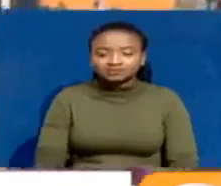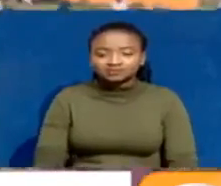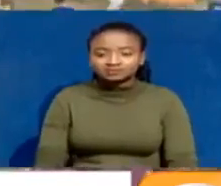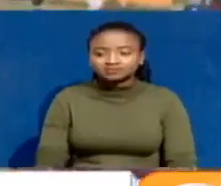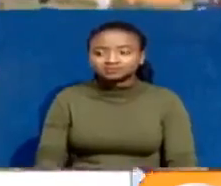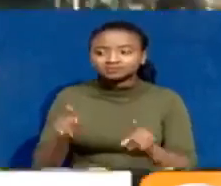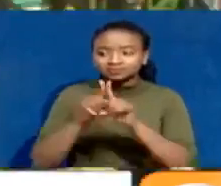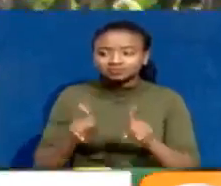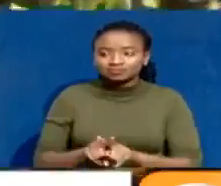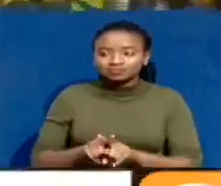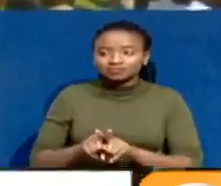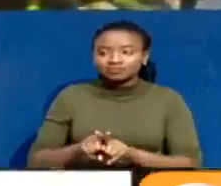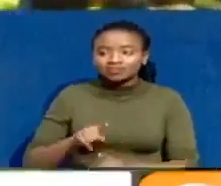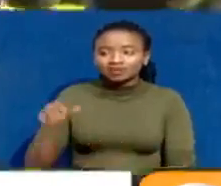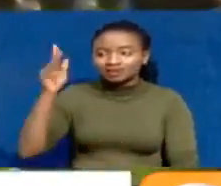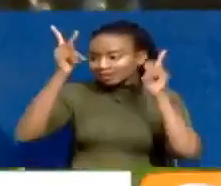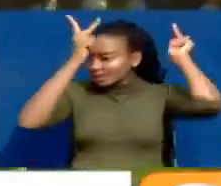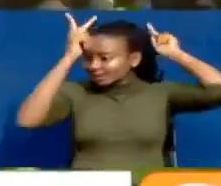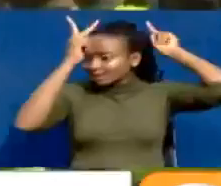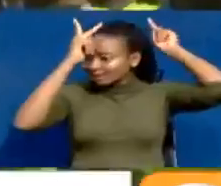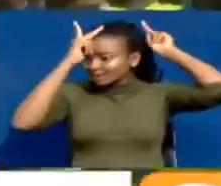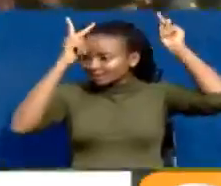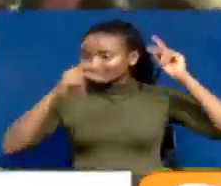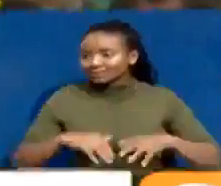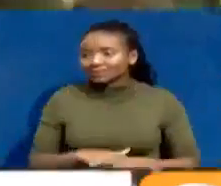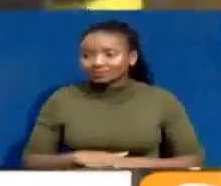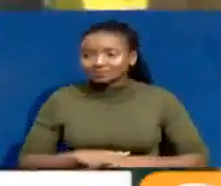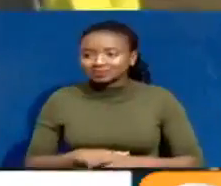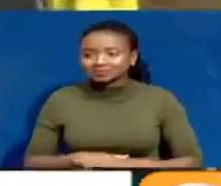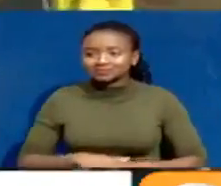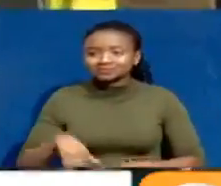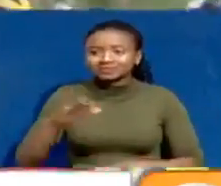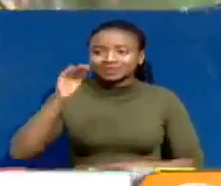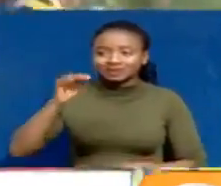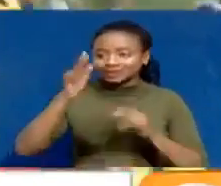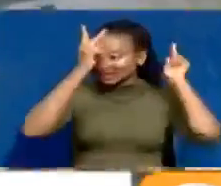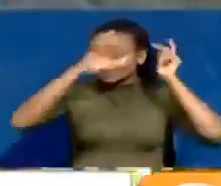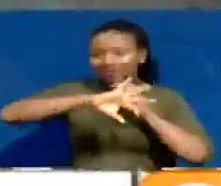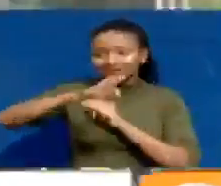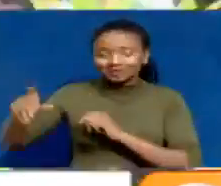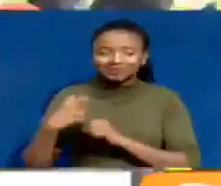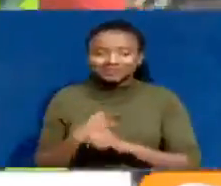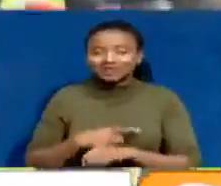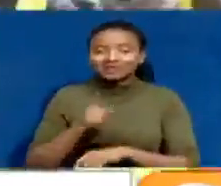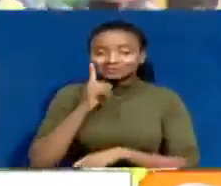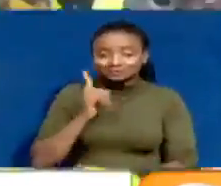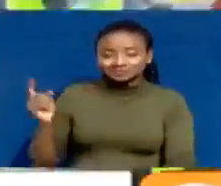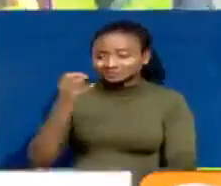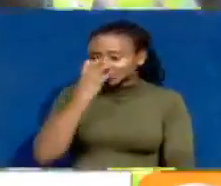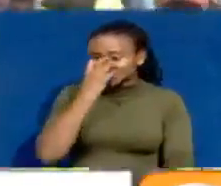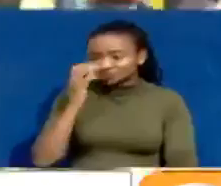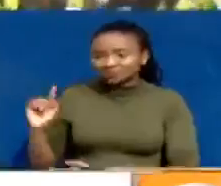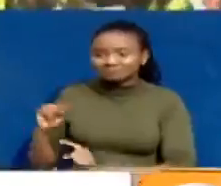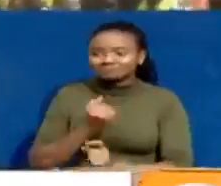In Kakamega, Davadi allied MPs crisscrossed parts of Kakamega County, where DP William Ruto traversed